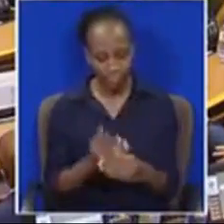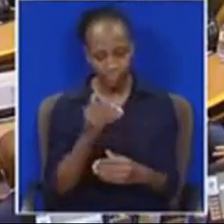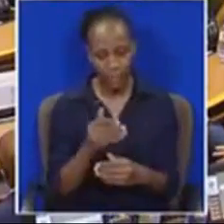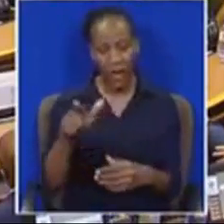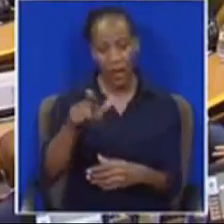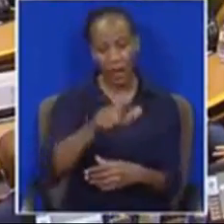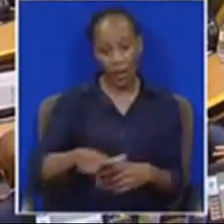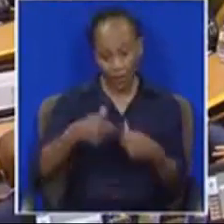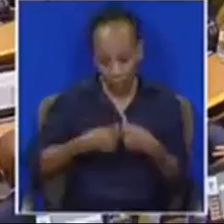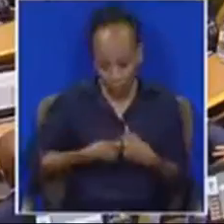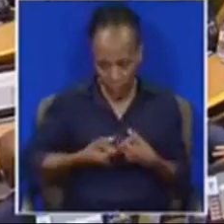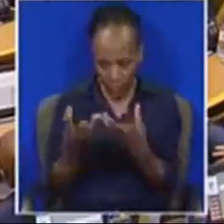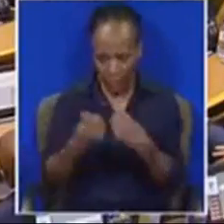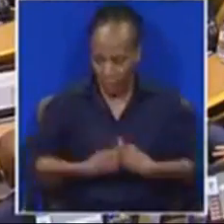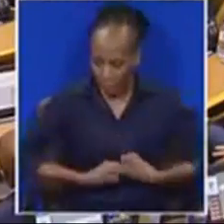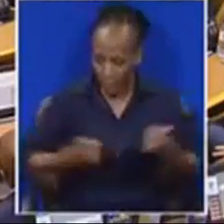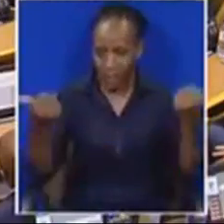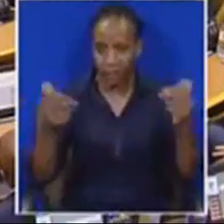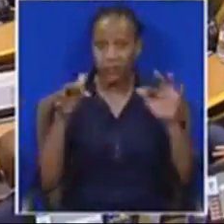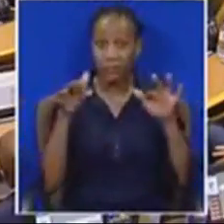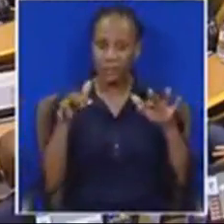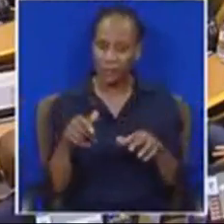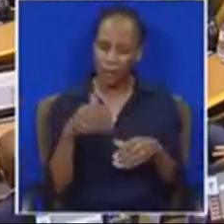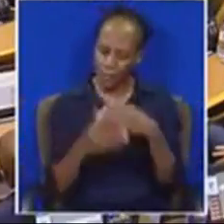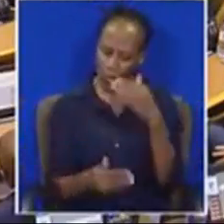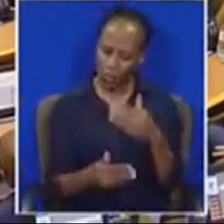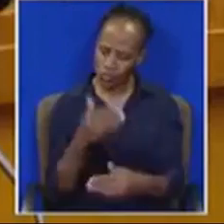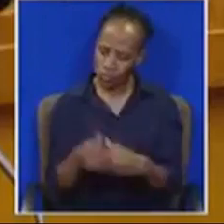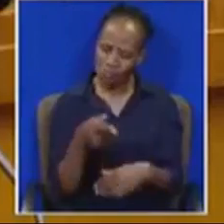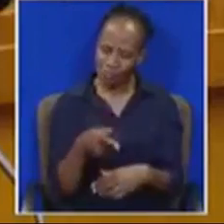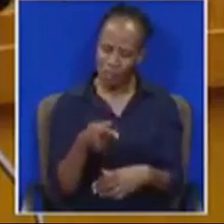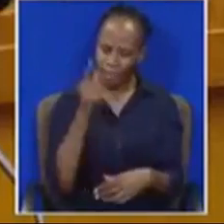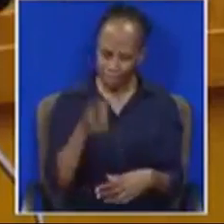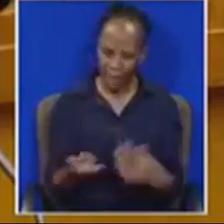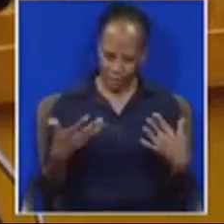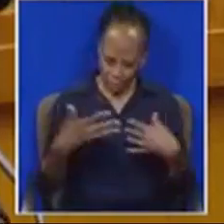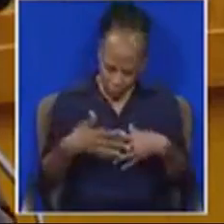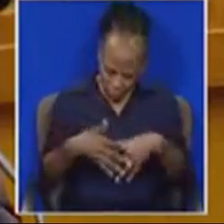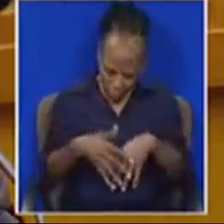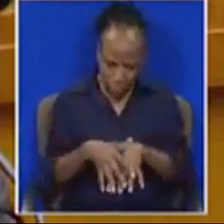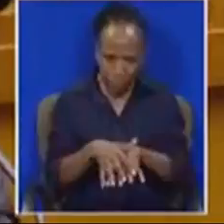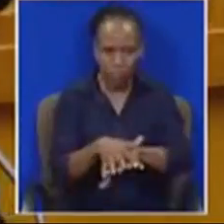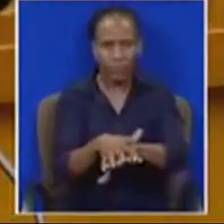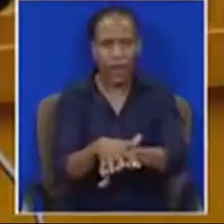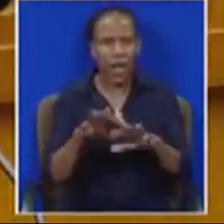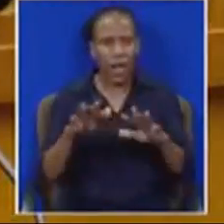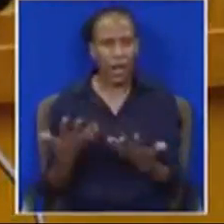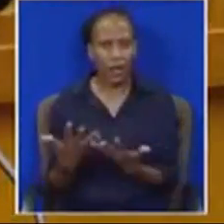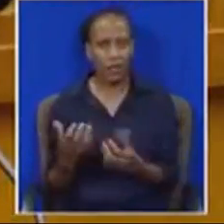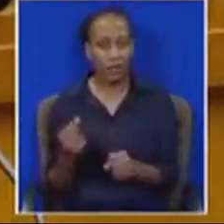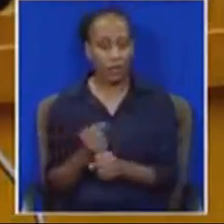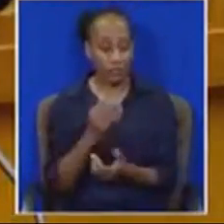land to our people should be implemented in a way that